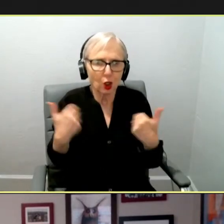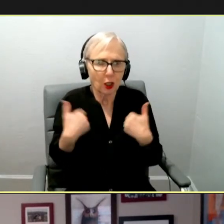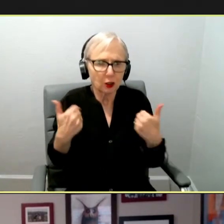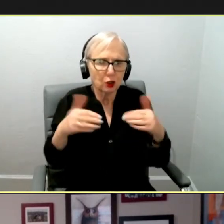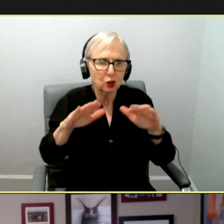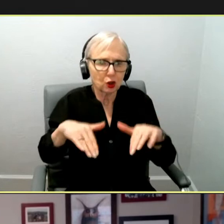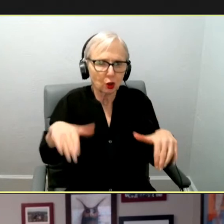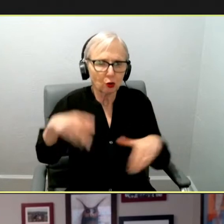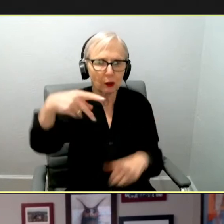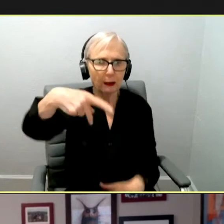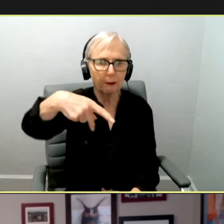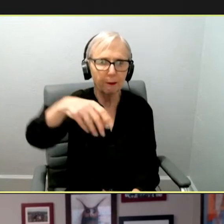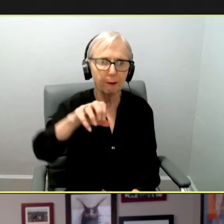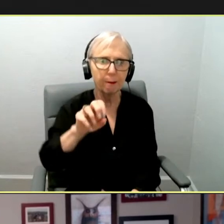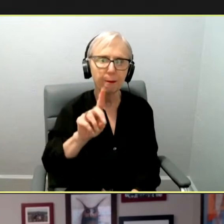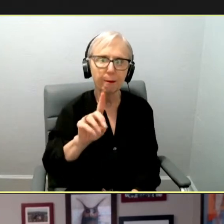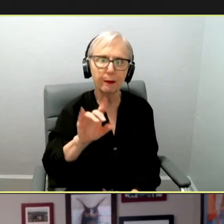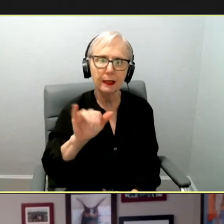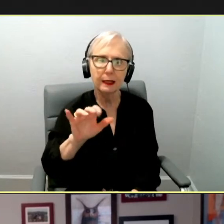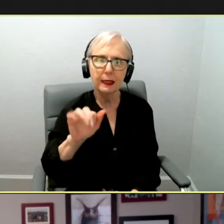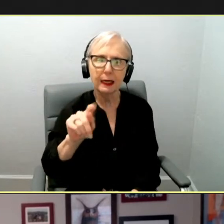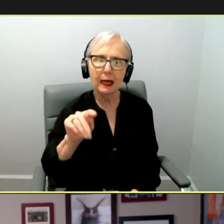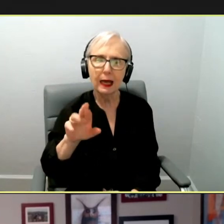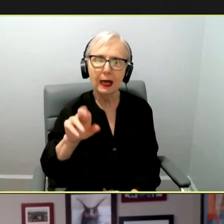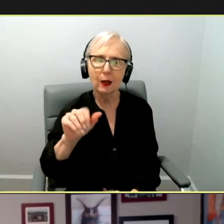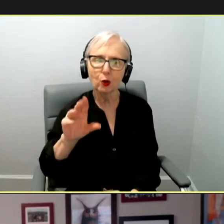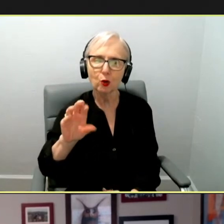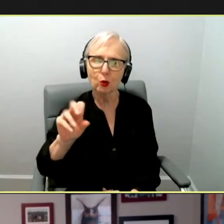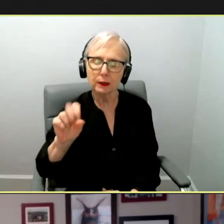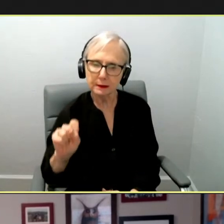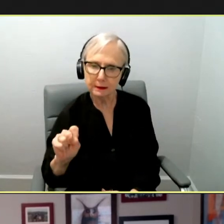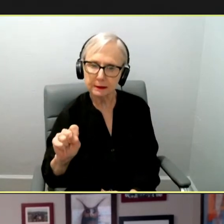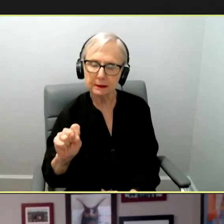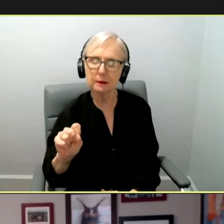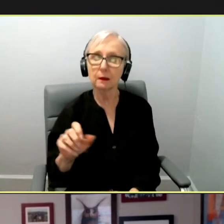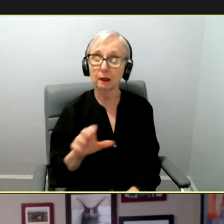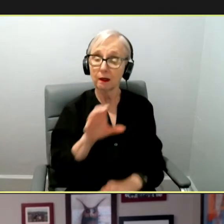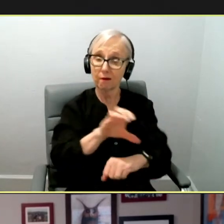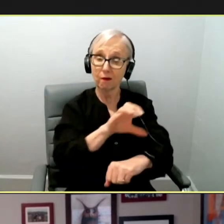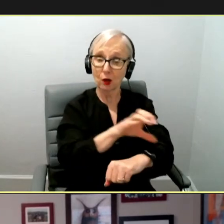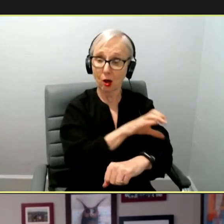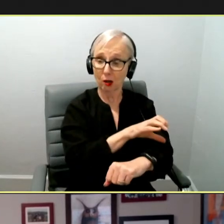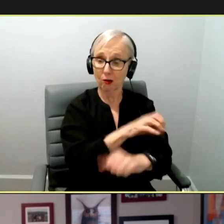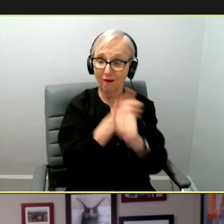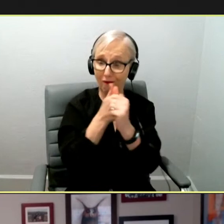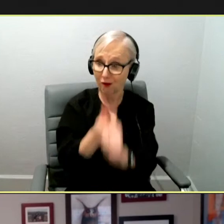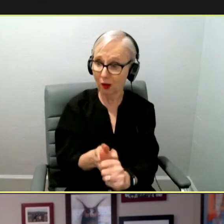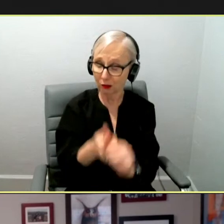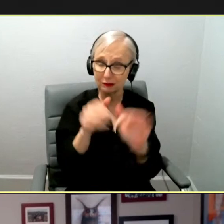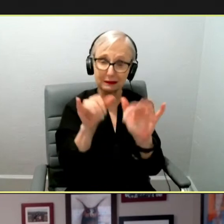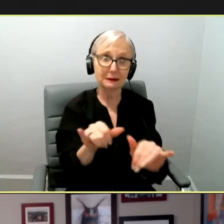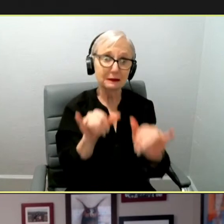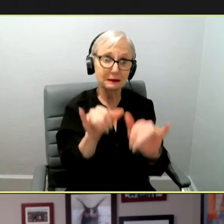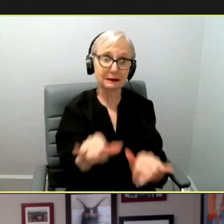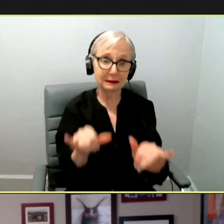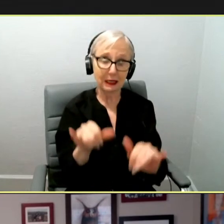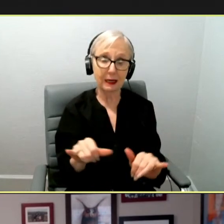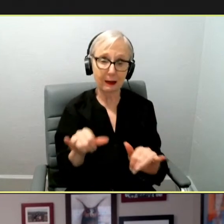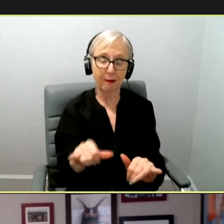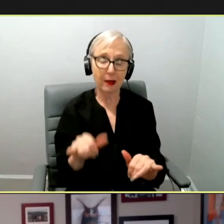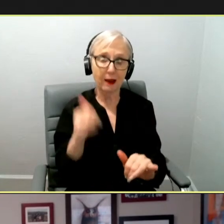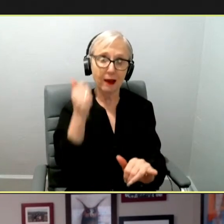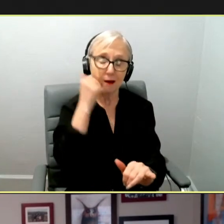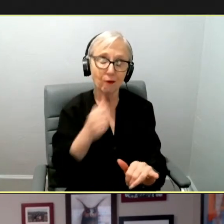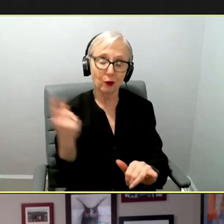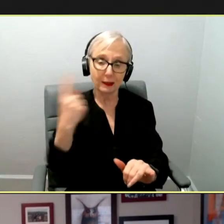also, it looks like if Colorado follows the trajectory that other cities have with a compounding effect, like every day and a